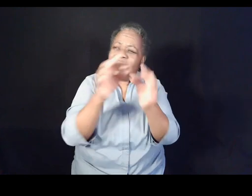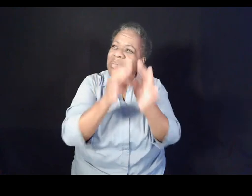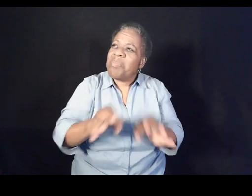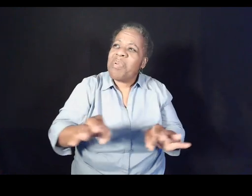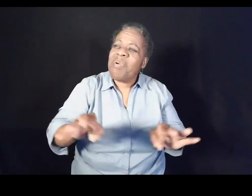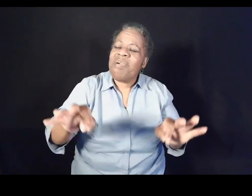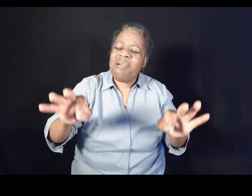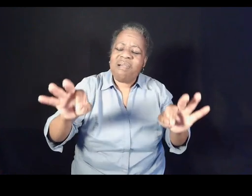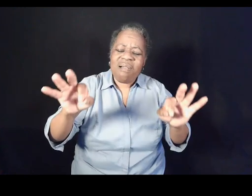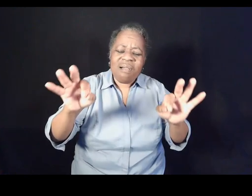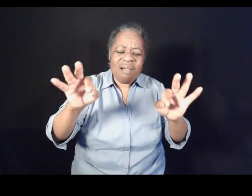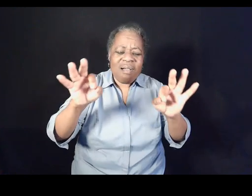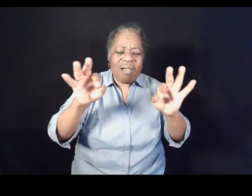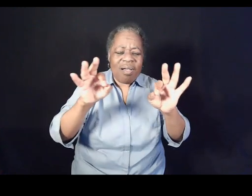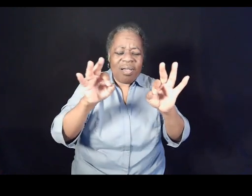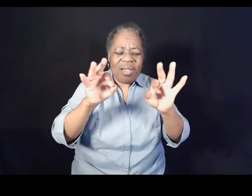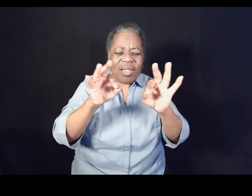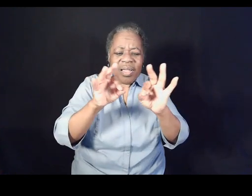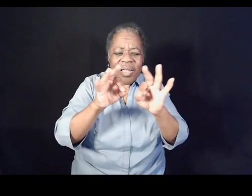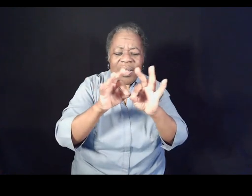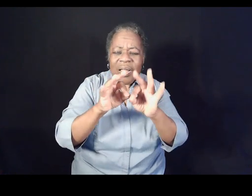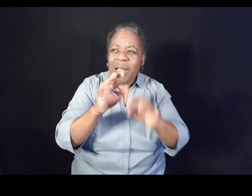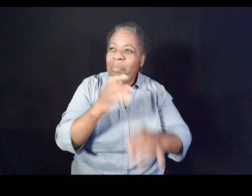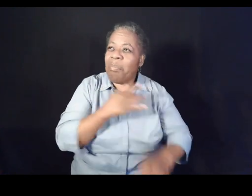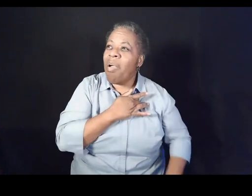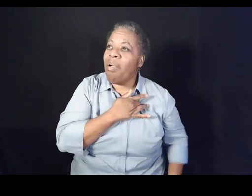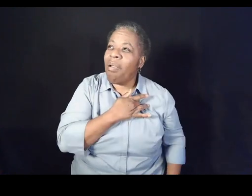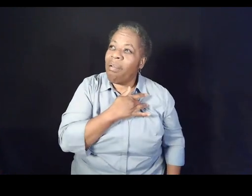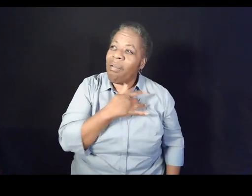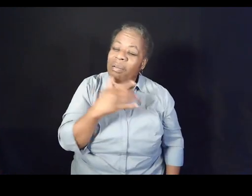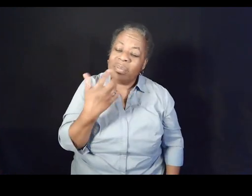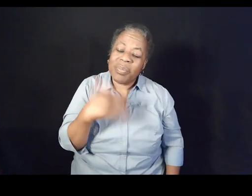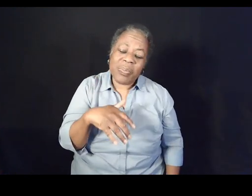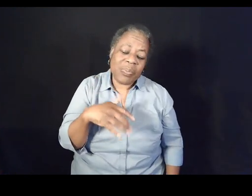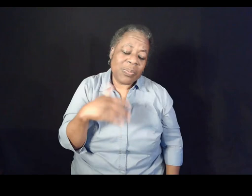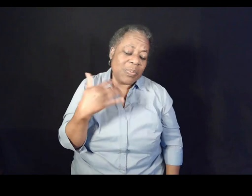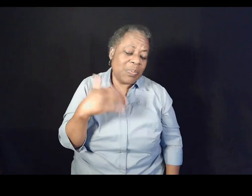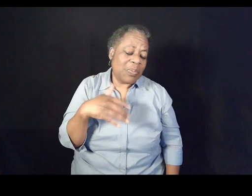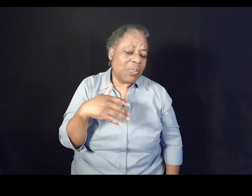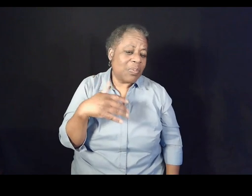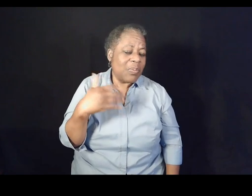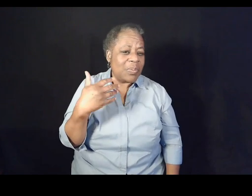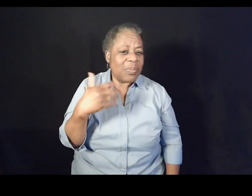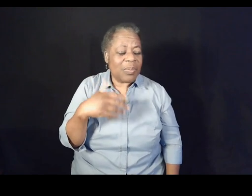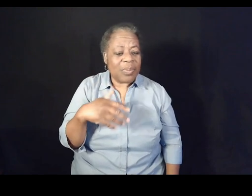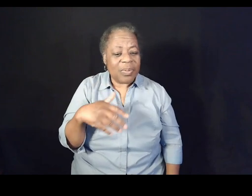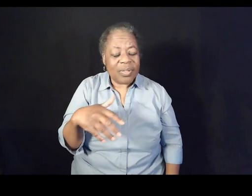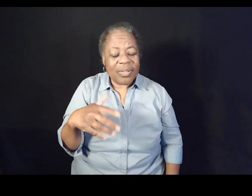thank you.